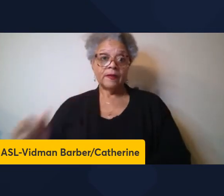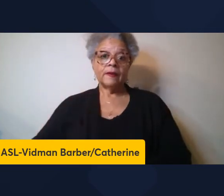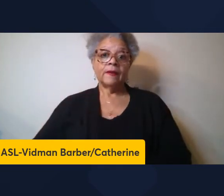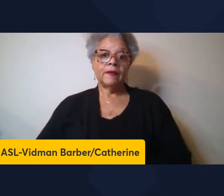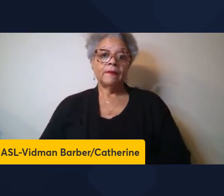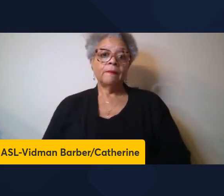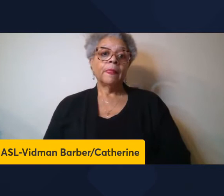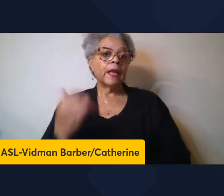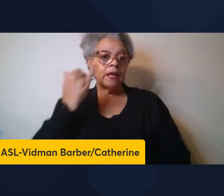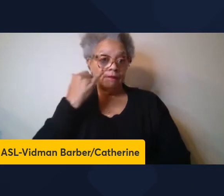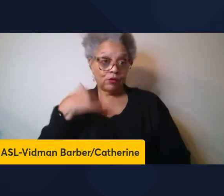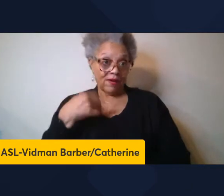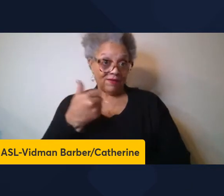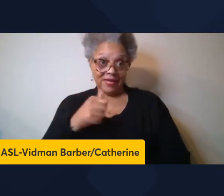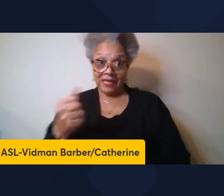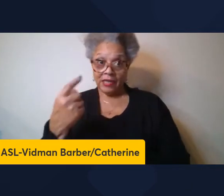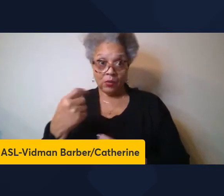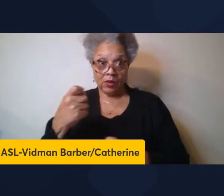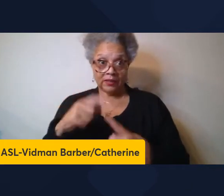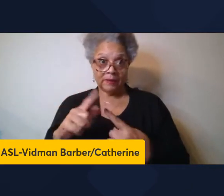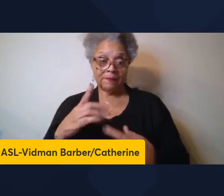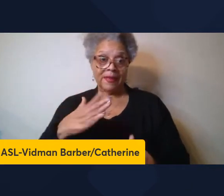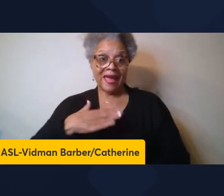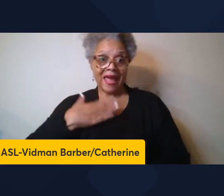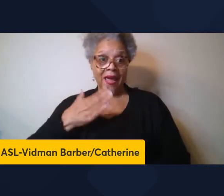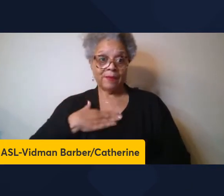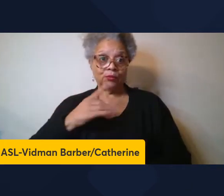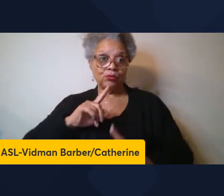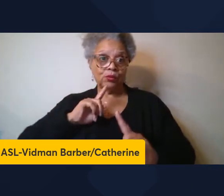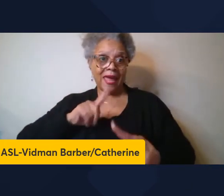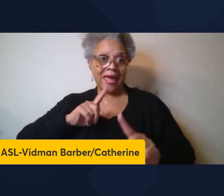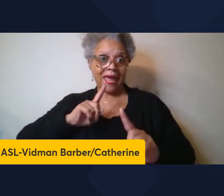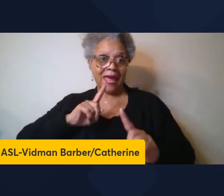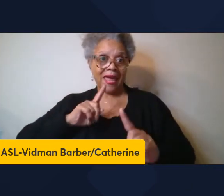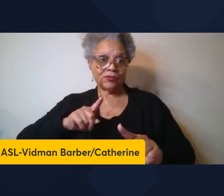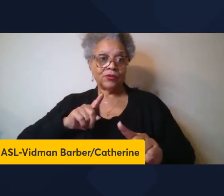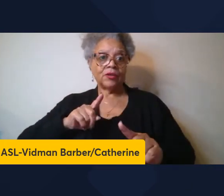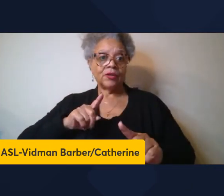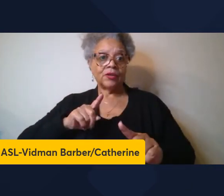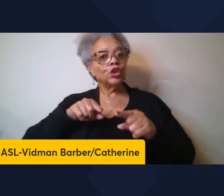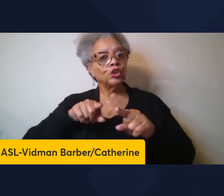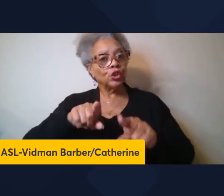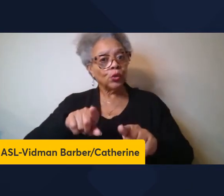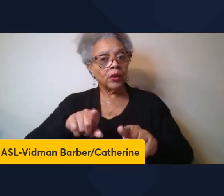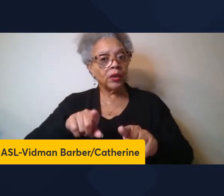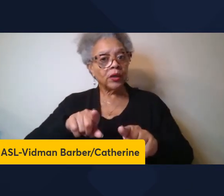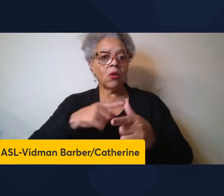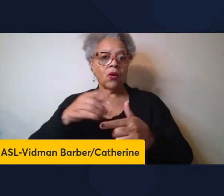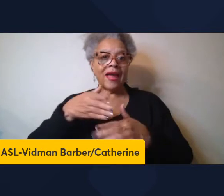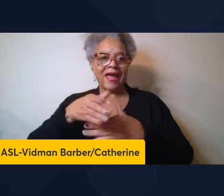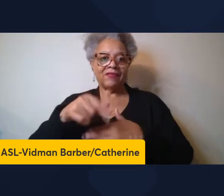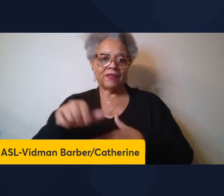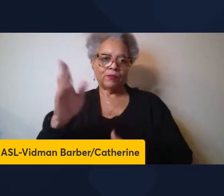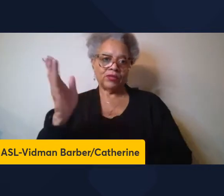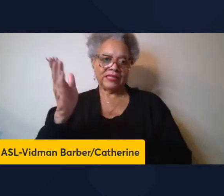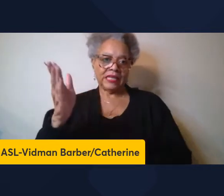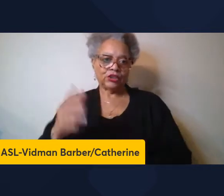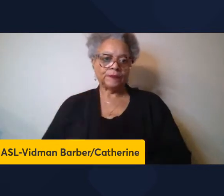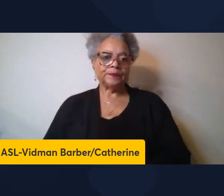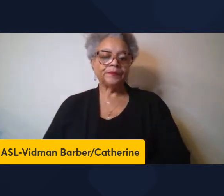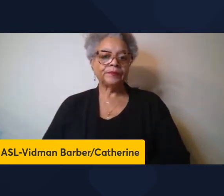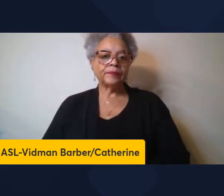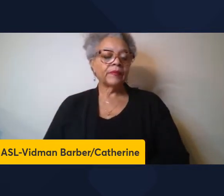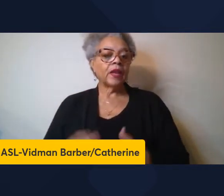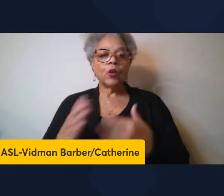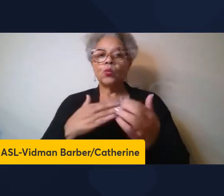have questions, I'm more than happy to answer that during or maybe after this presentation. Whichever one